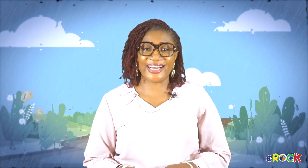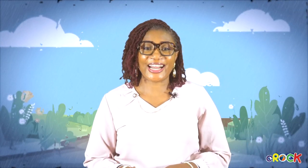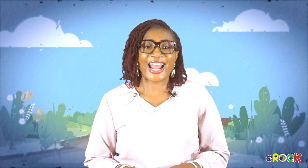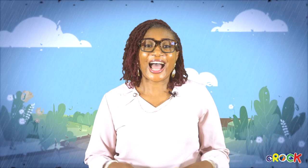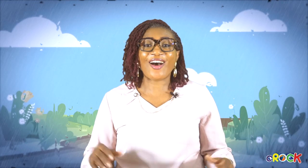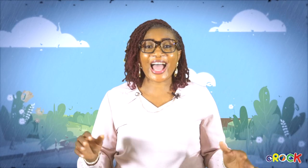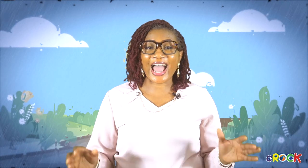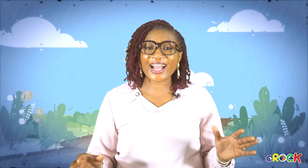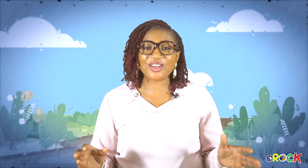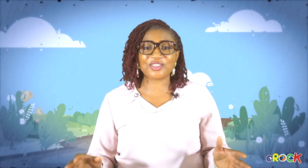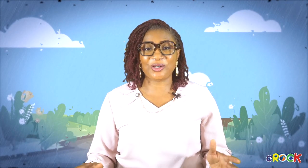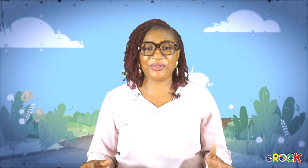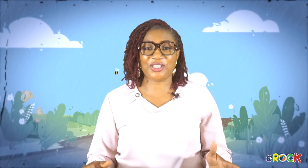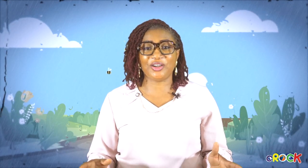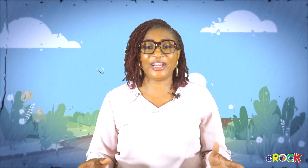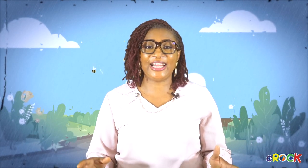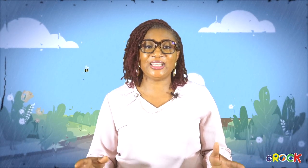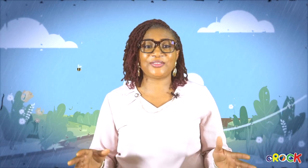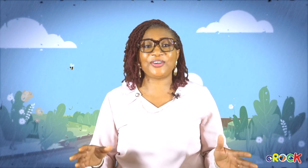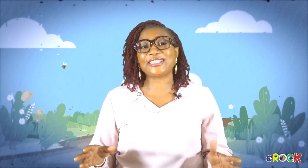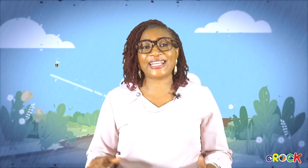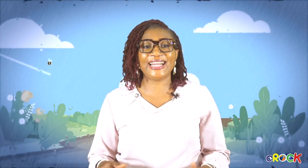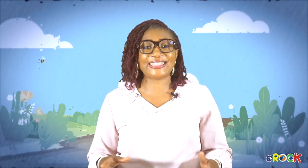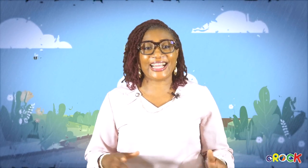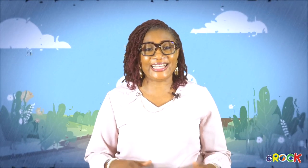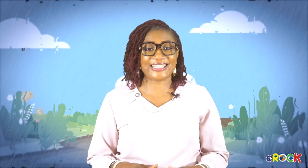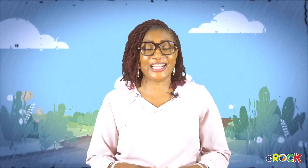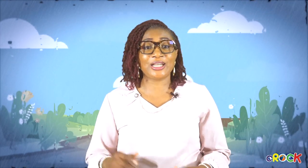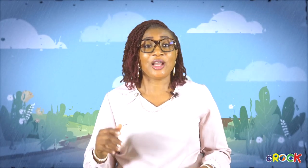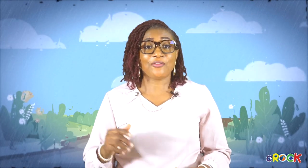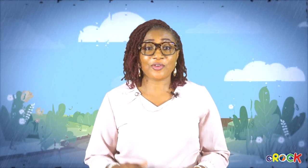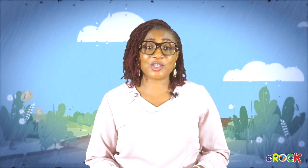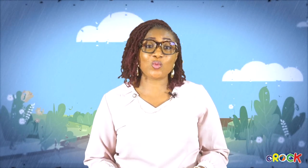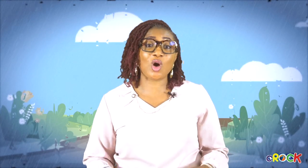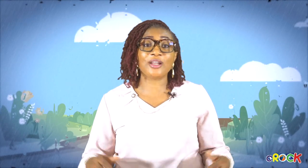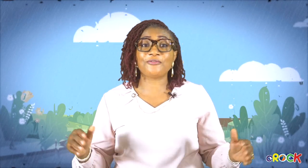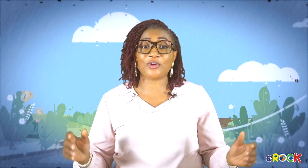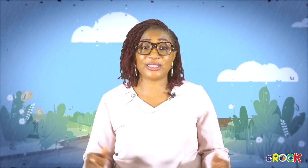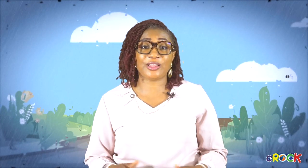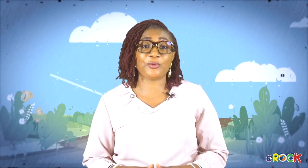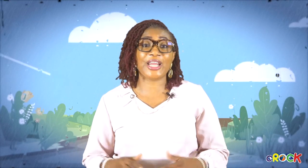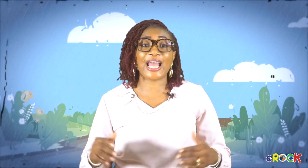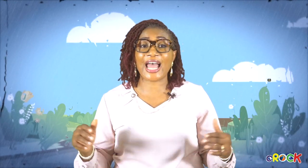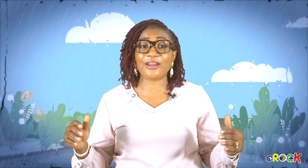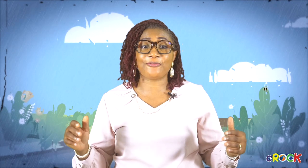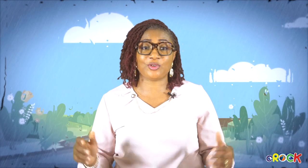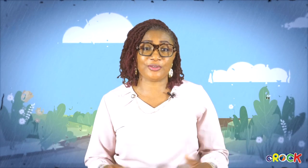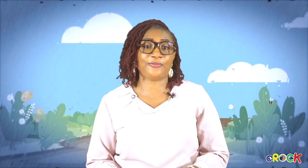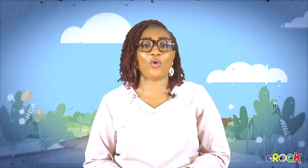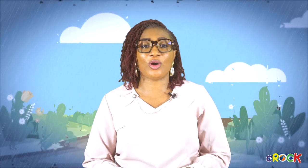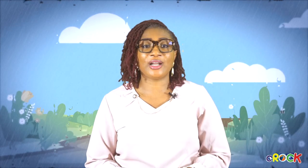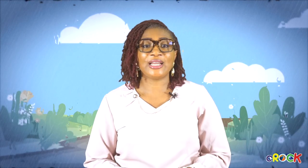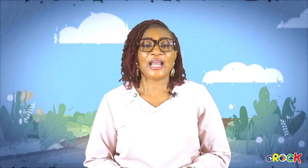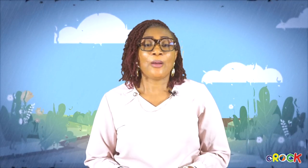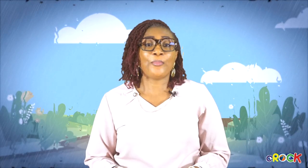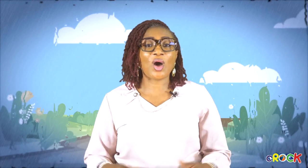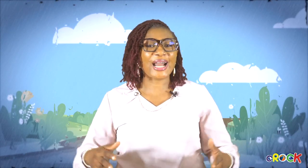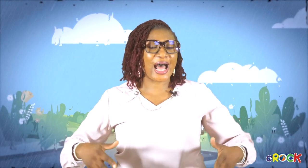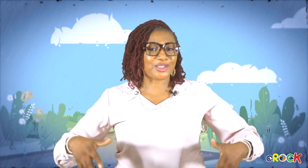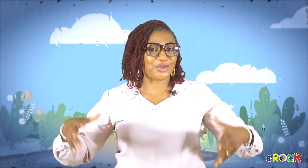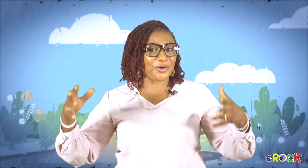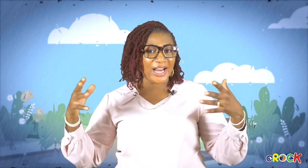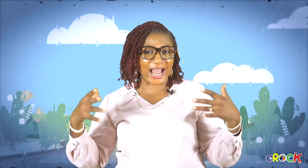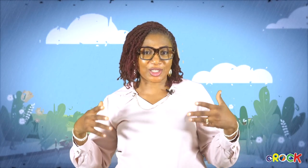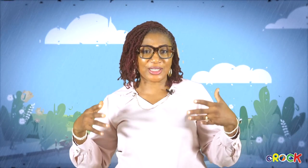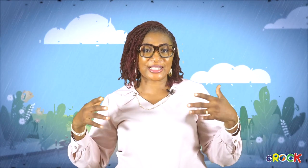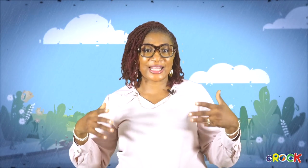the rain. Our anchor scripture is 1 Kings 18, 41, 43, and 44. But